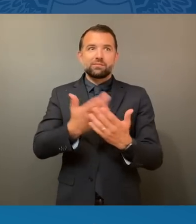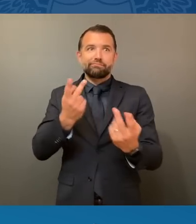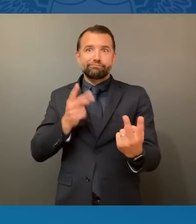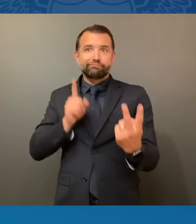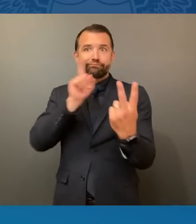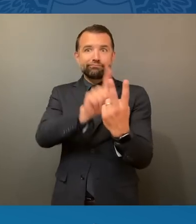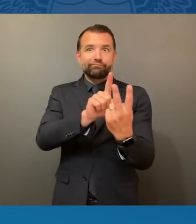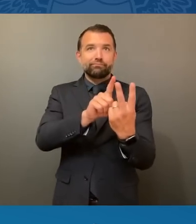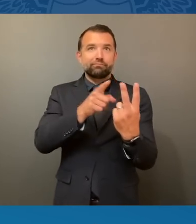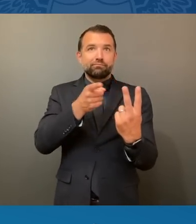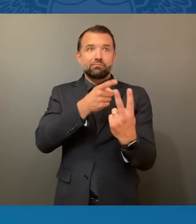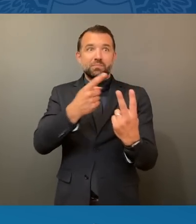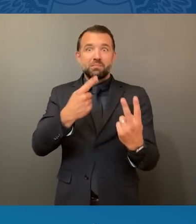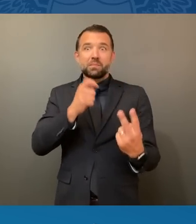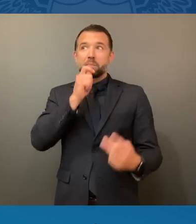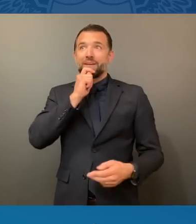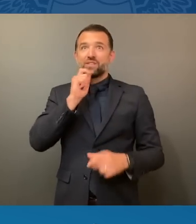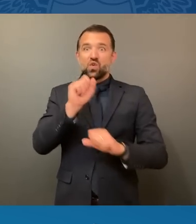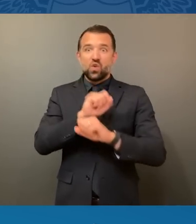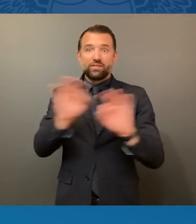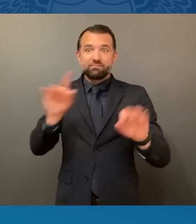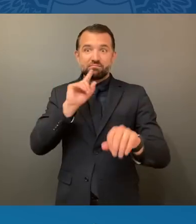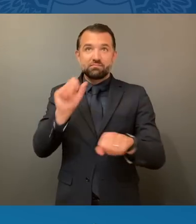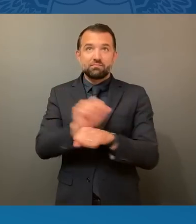microphone. Anybody got a bullhorn?